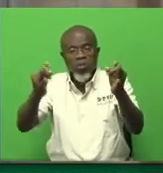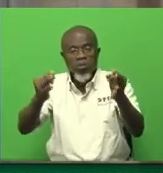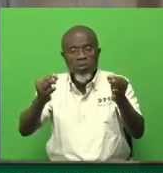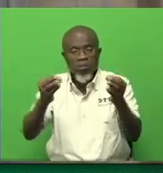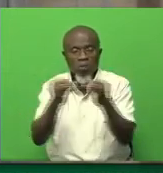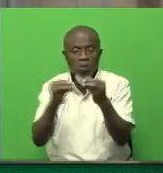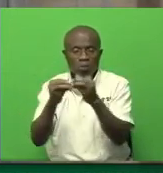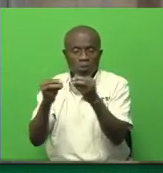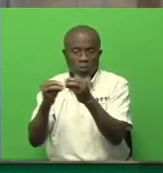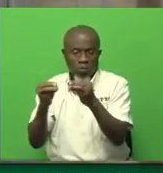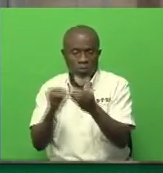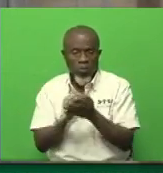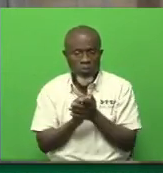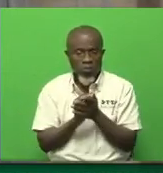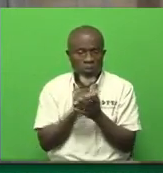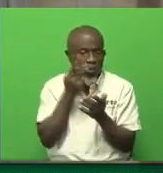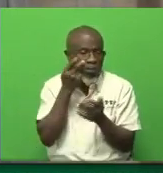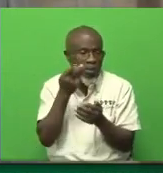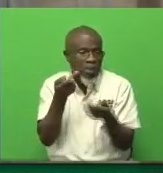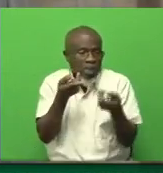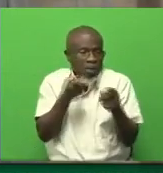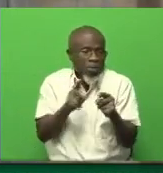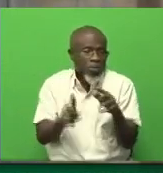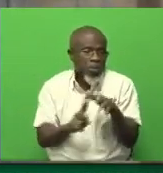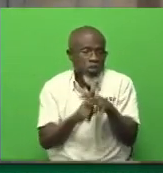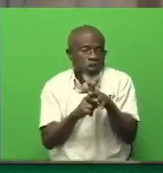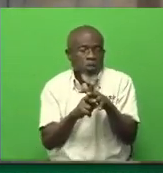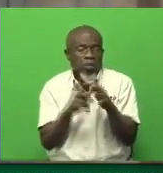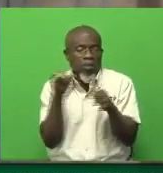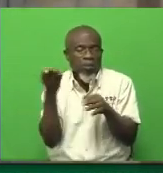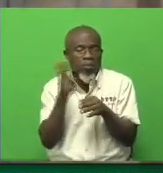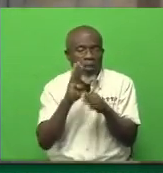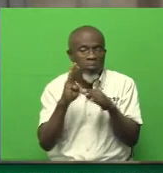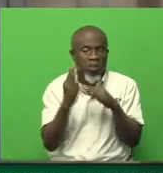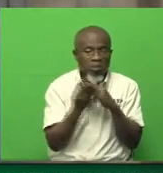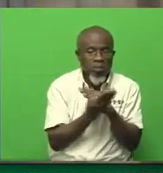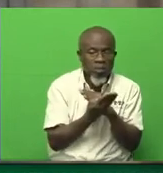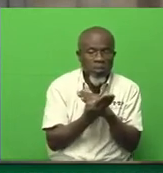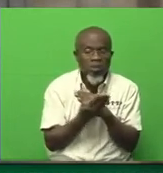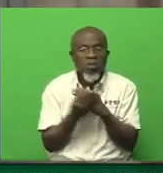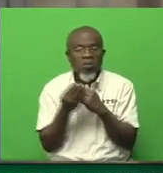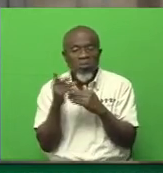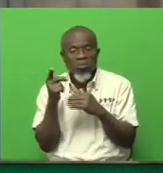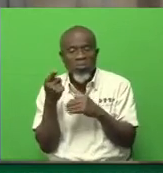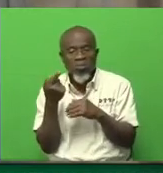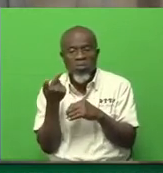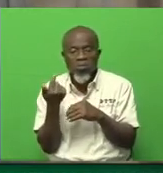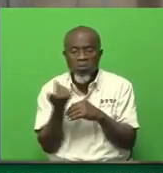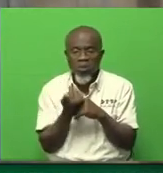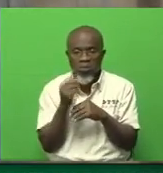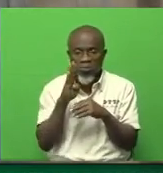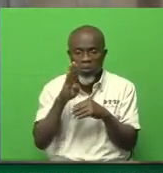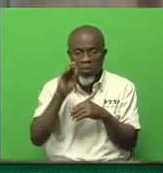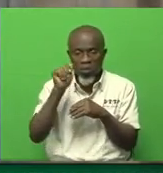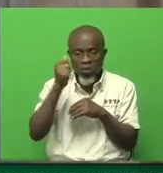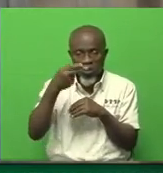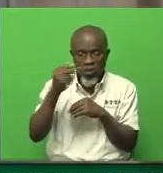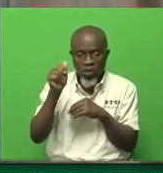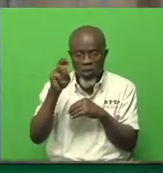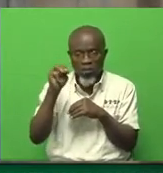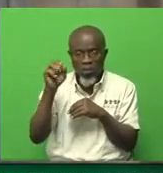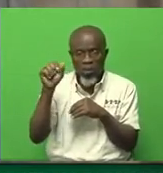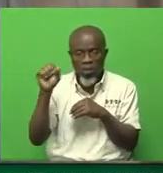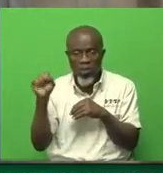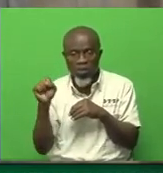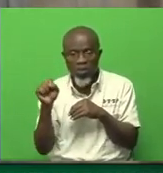Bahamas Barbados Jamaica and Venezuela the U.S has been unable to control the spread of the virus and I would have liked